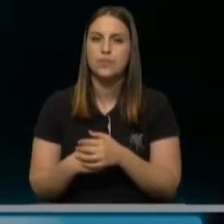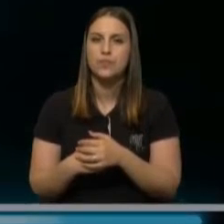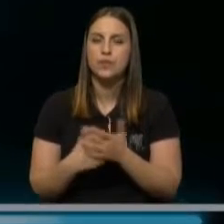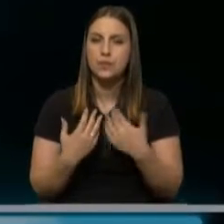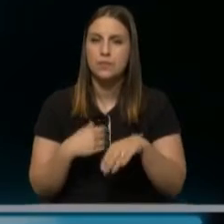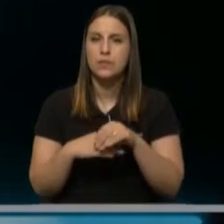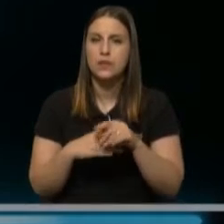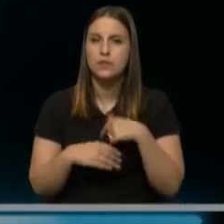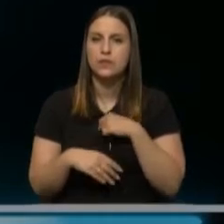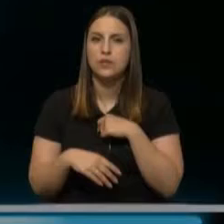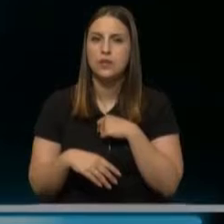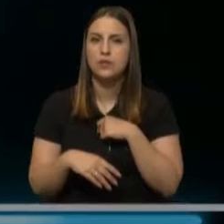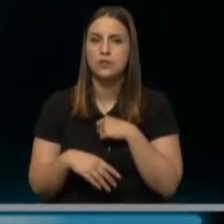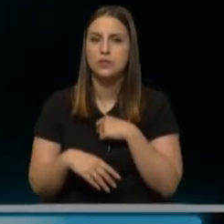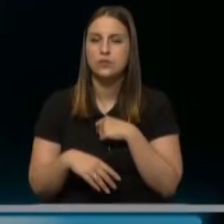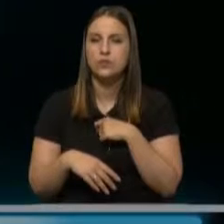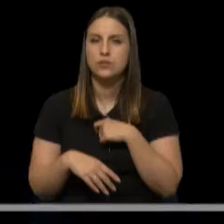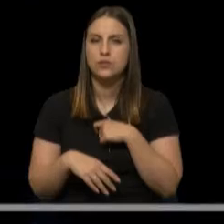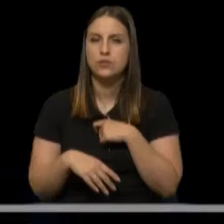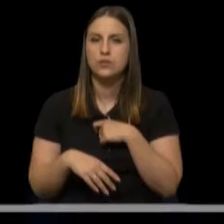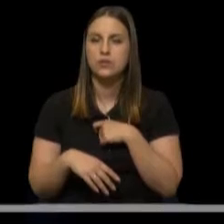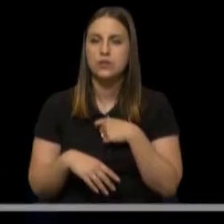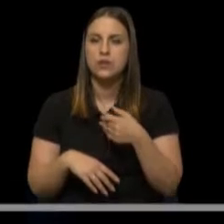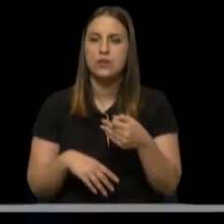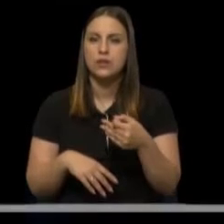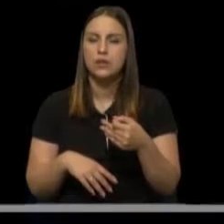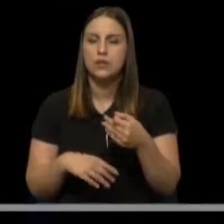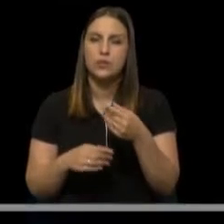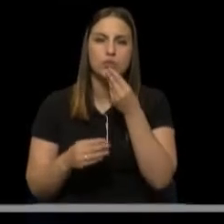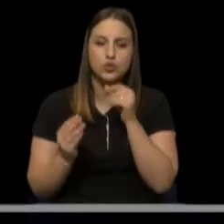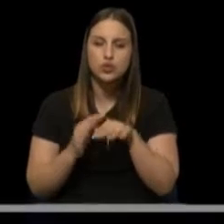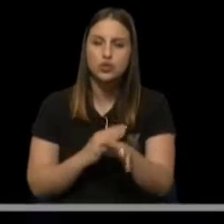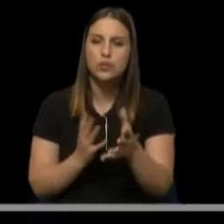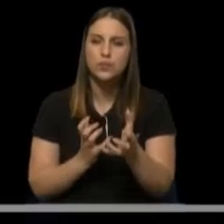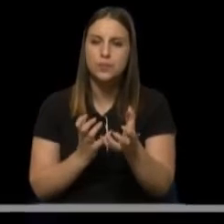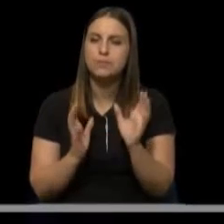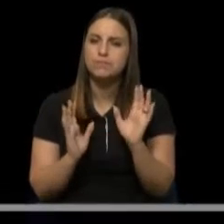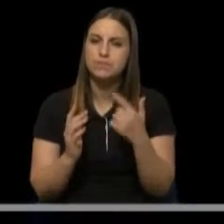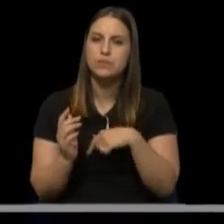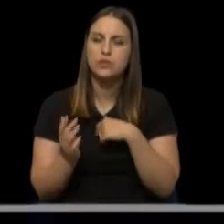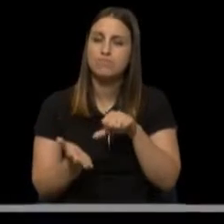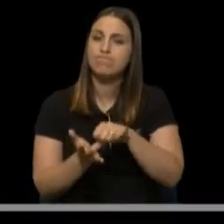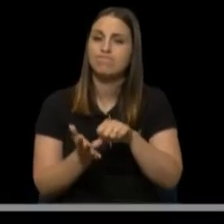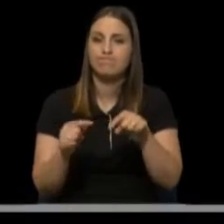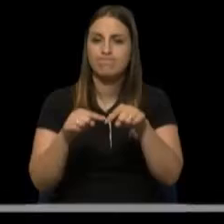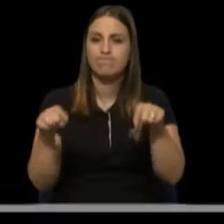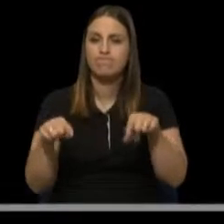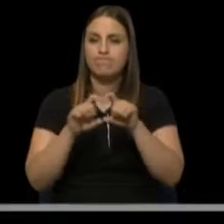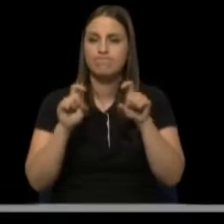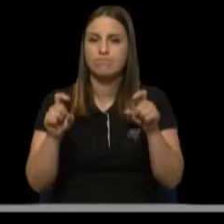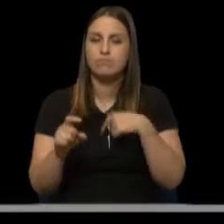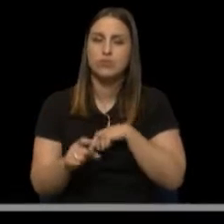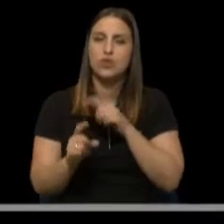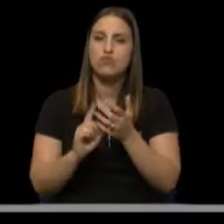Furthermore, we are now promoting the solar PV solution on the site, whatever is mobile site or central office, which can